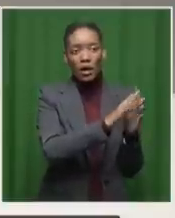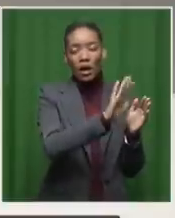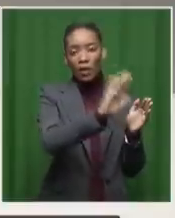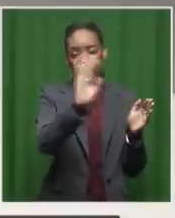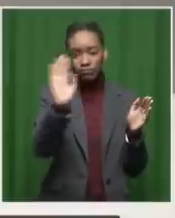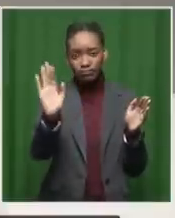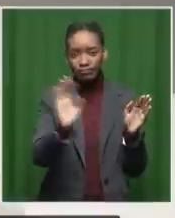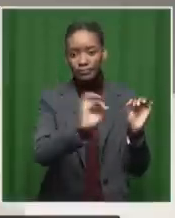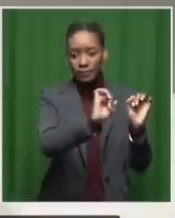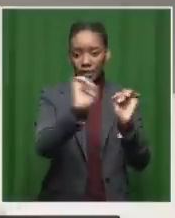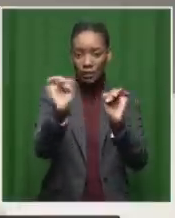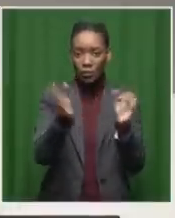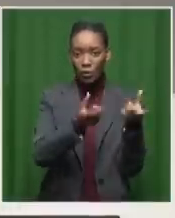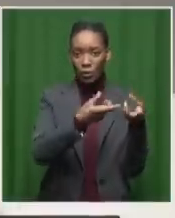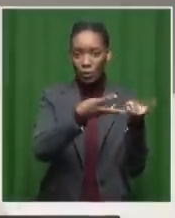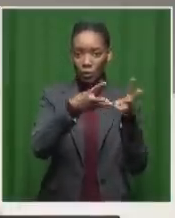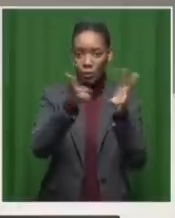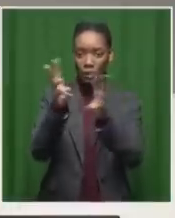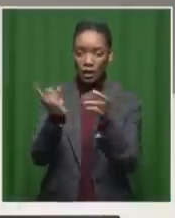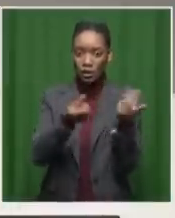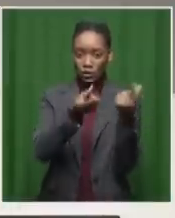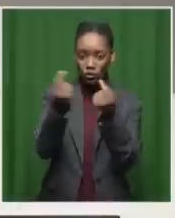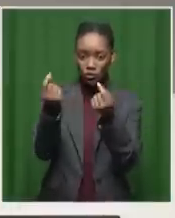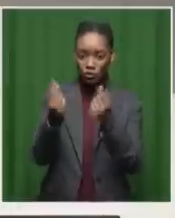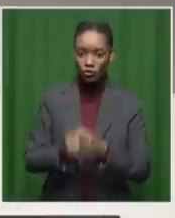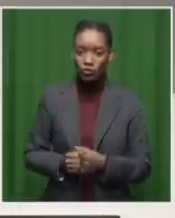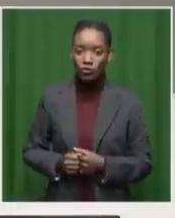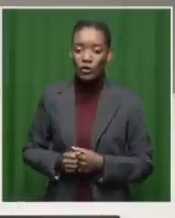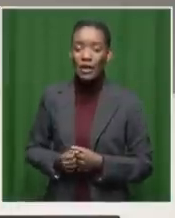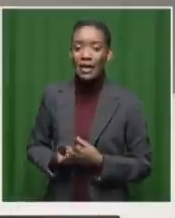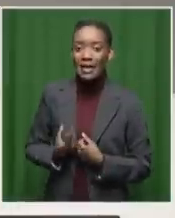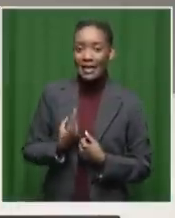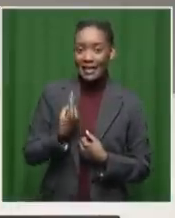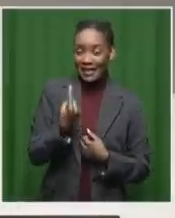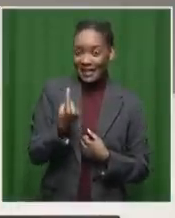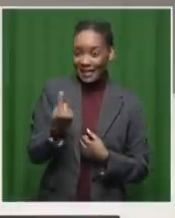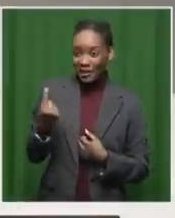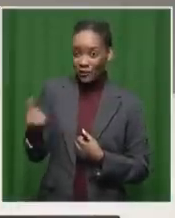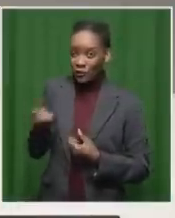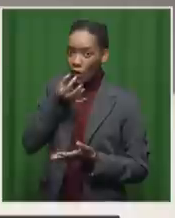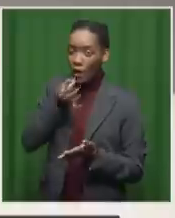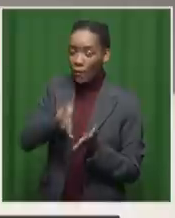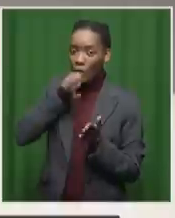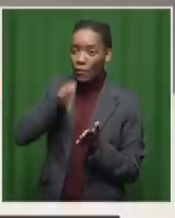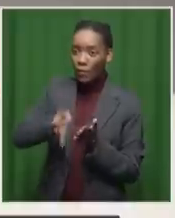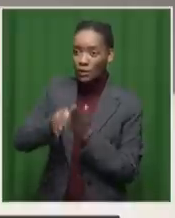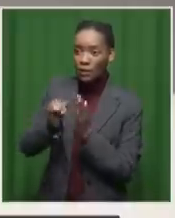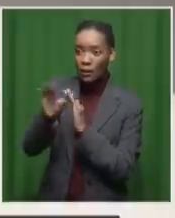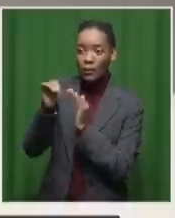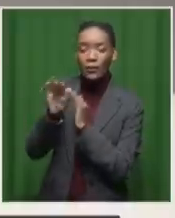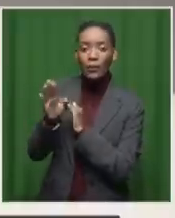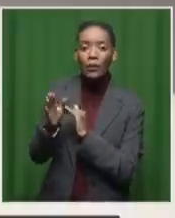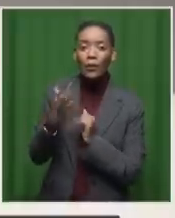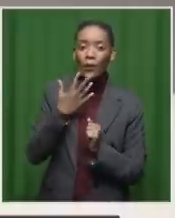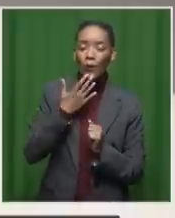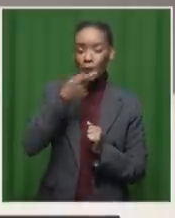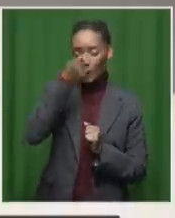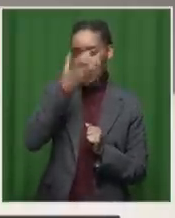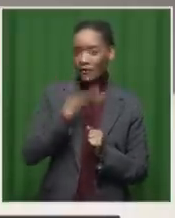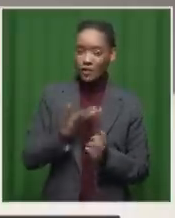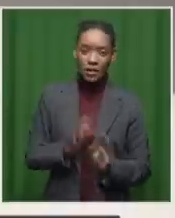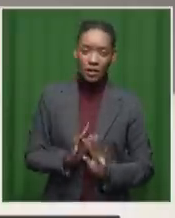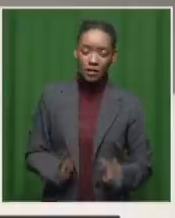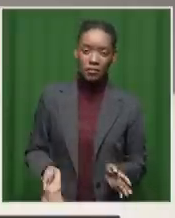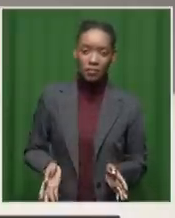continent sending individual proposals was Africa. Then out of 50